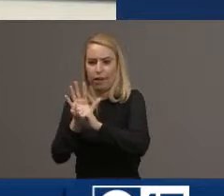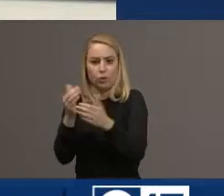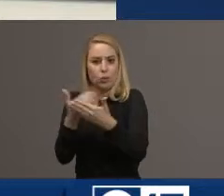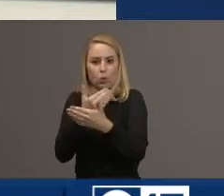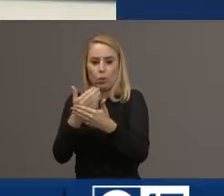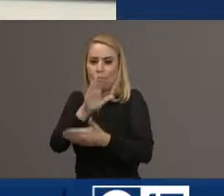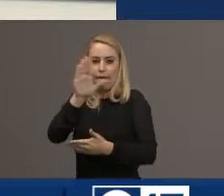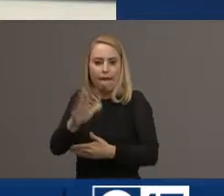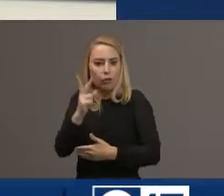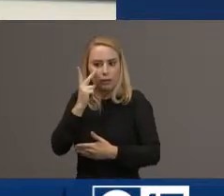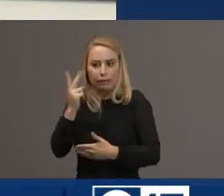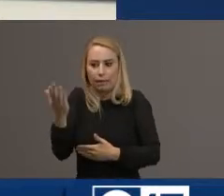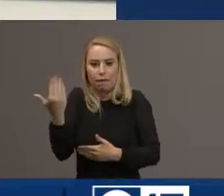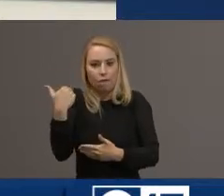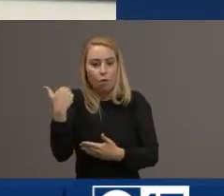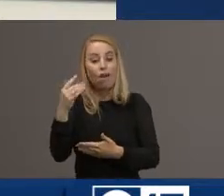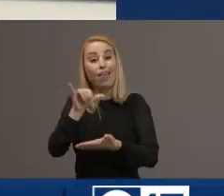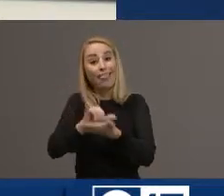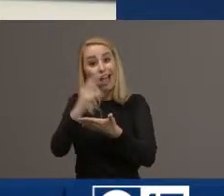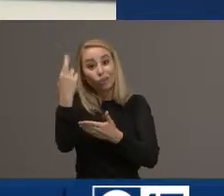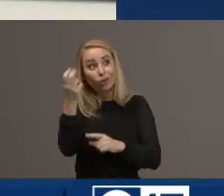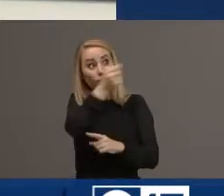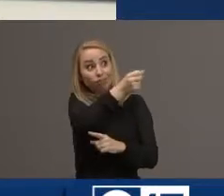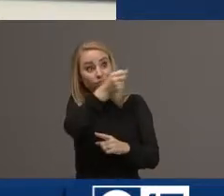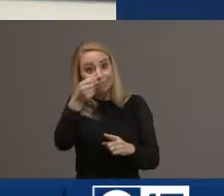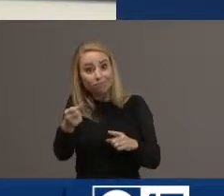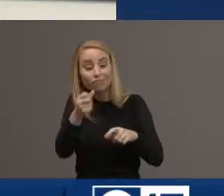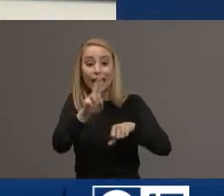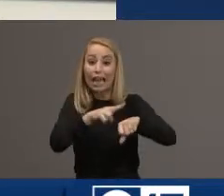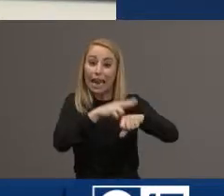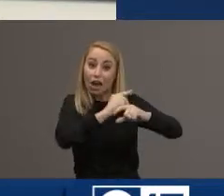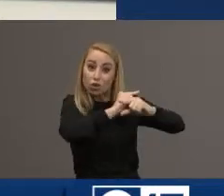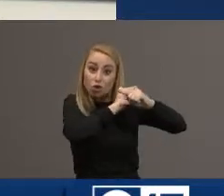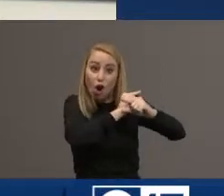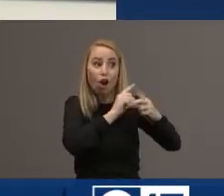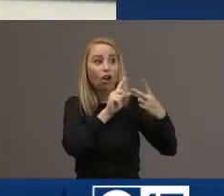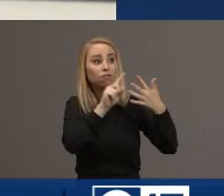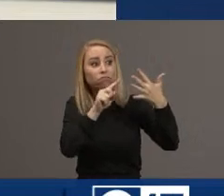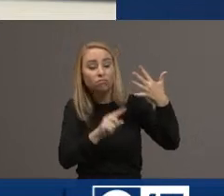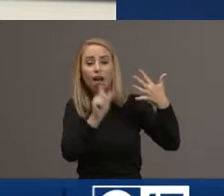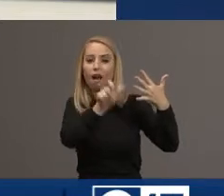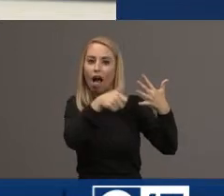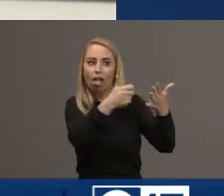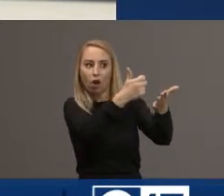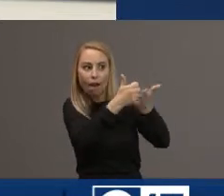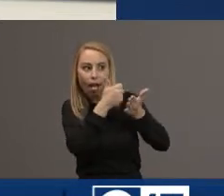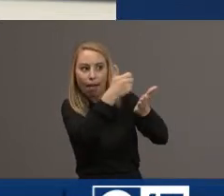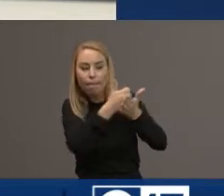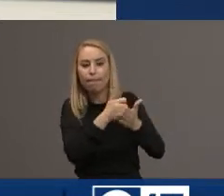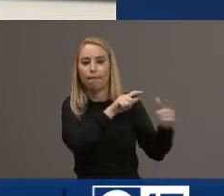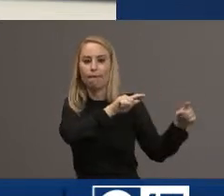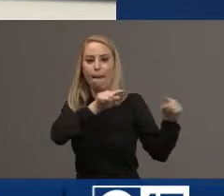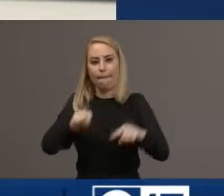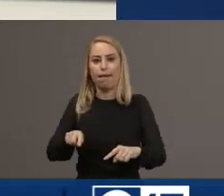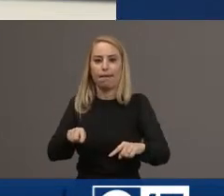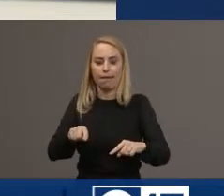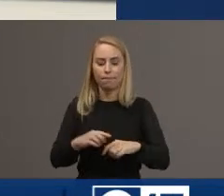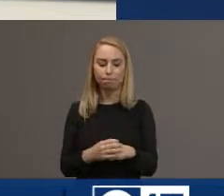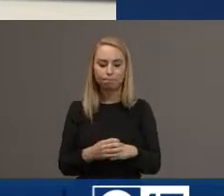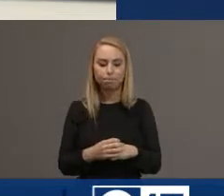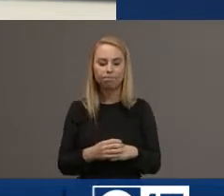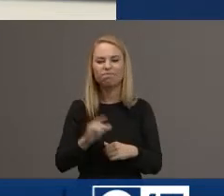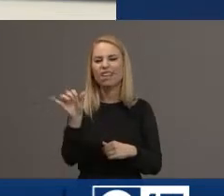and additional resources are being brought in. And we'll continue to do that. Like I said, I have